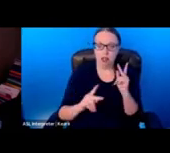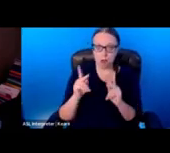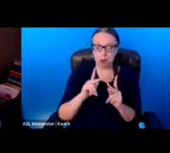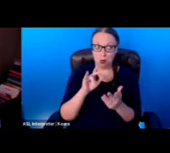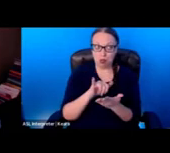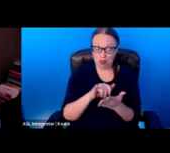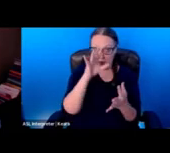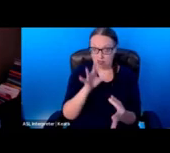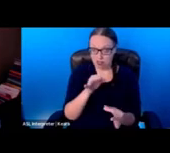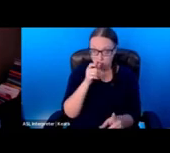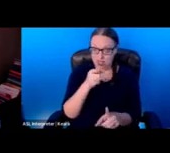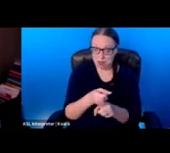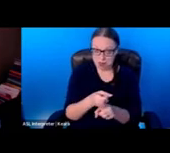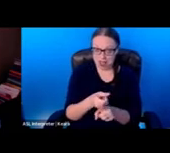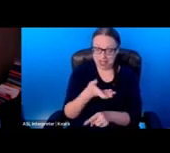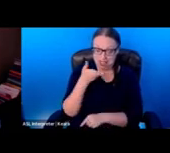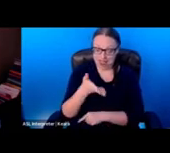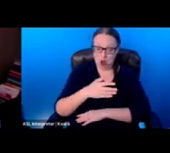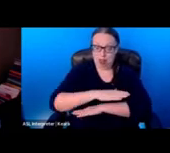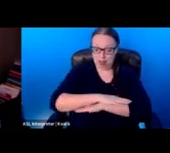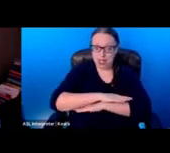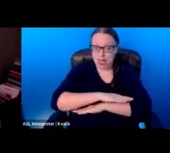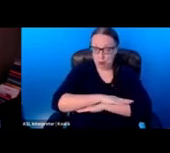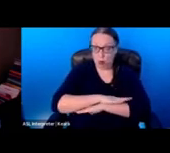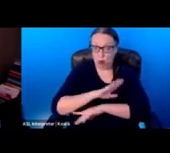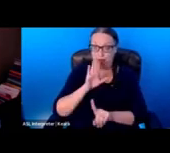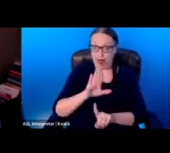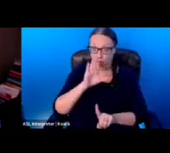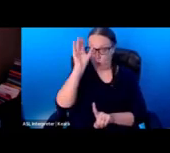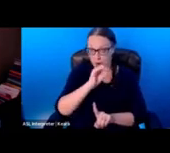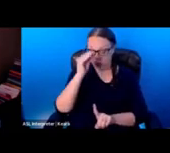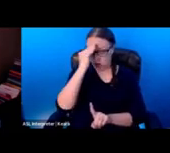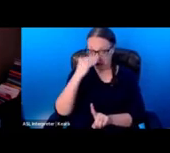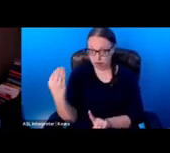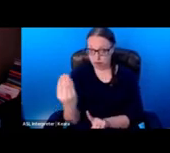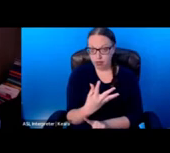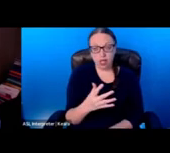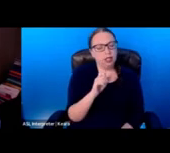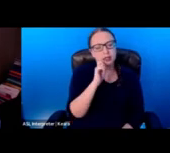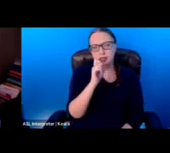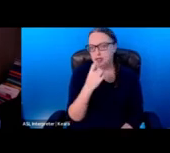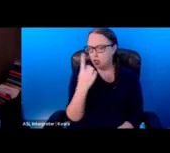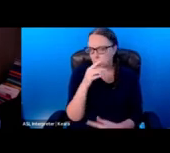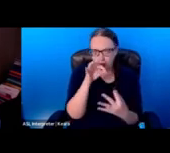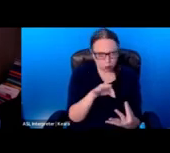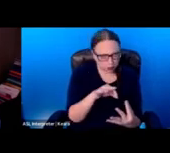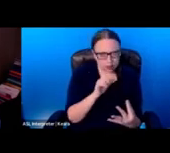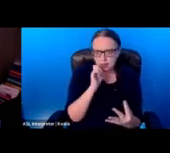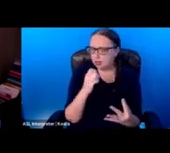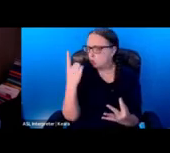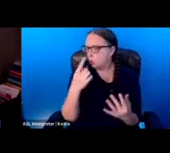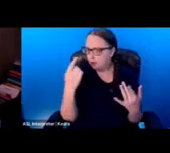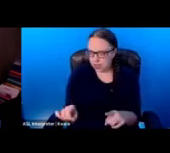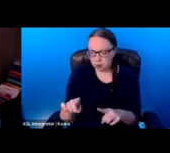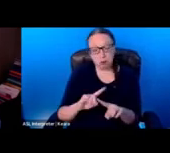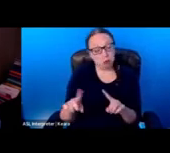impacts at the table. And it's not always perfect. It doesn't always happen, but it is a lot better than